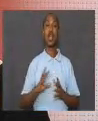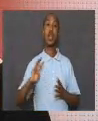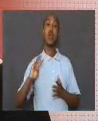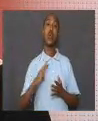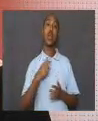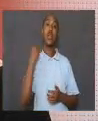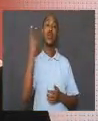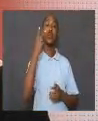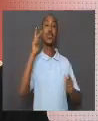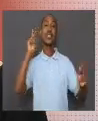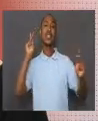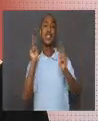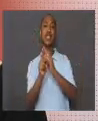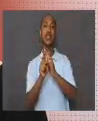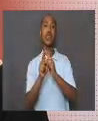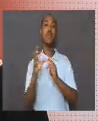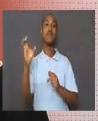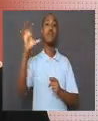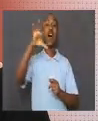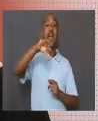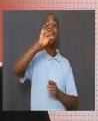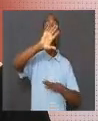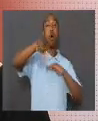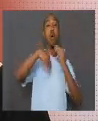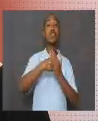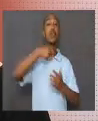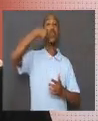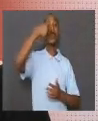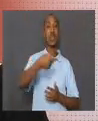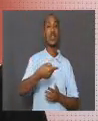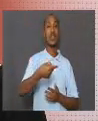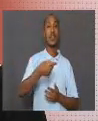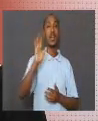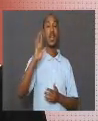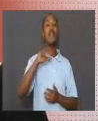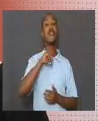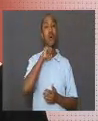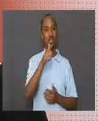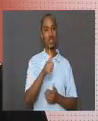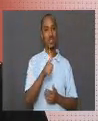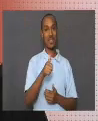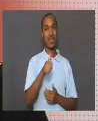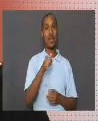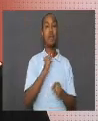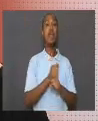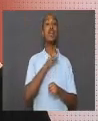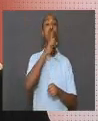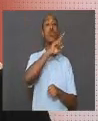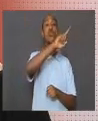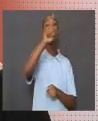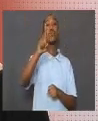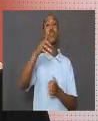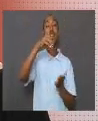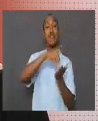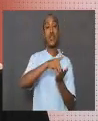Were you successful in finding all the postulates? If not, Make sure you review